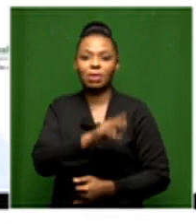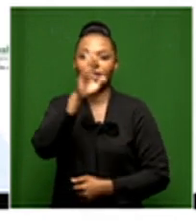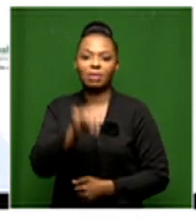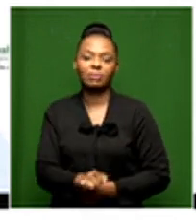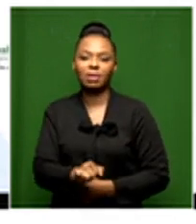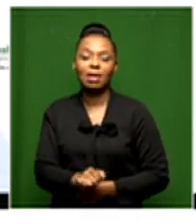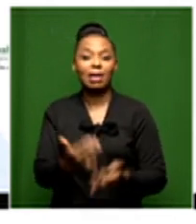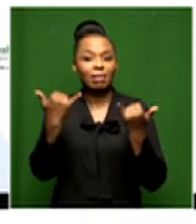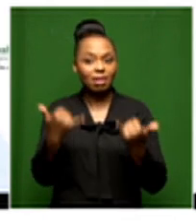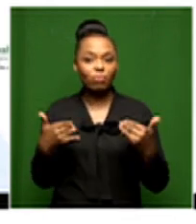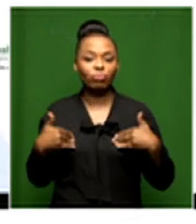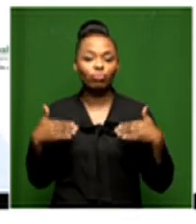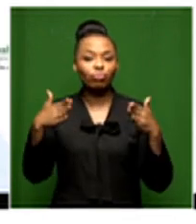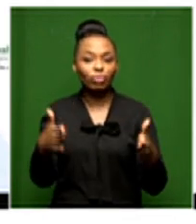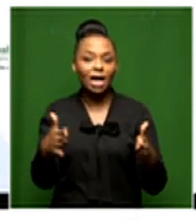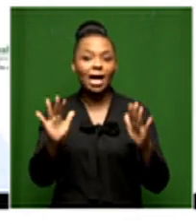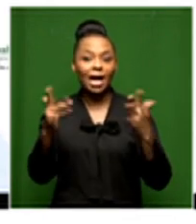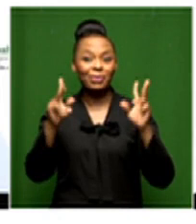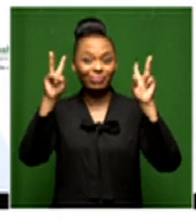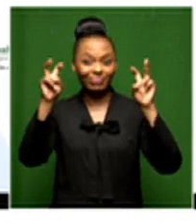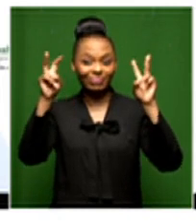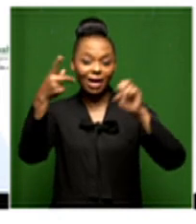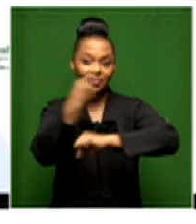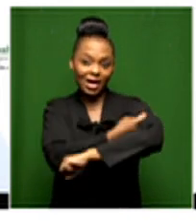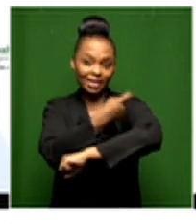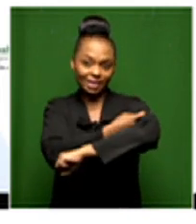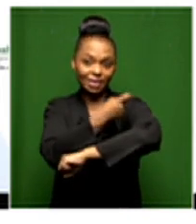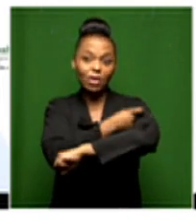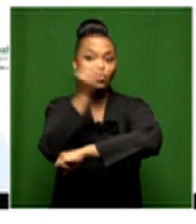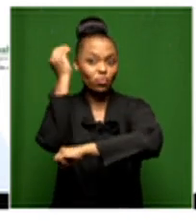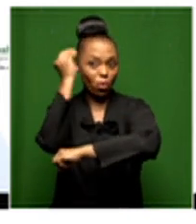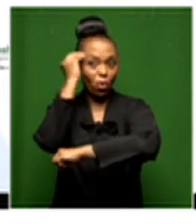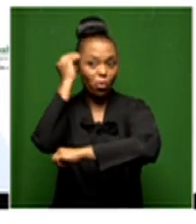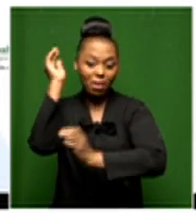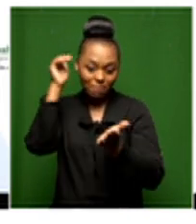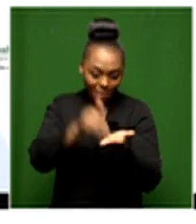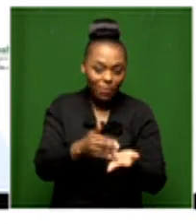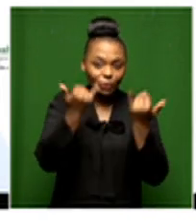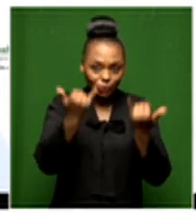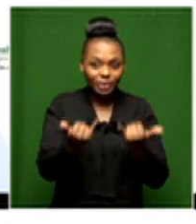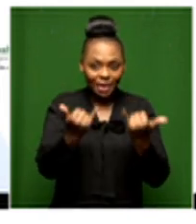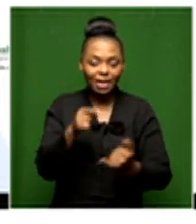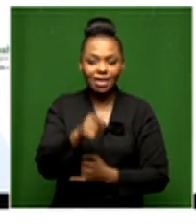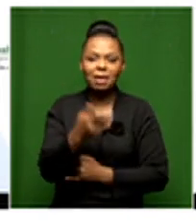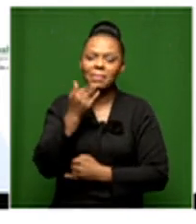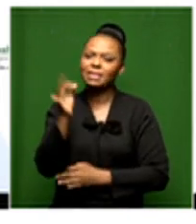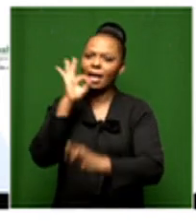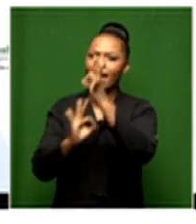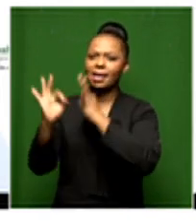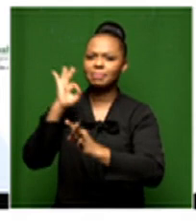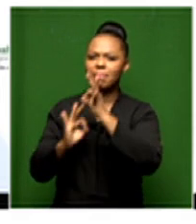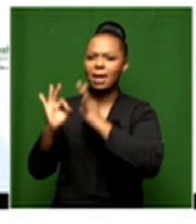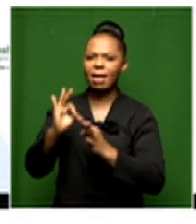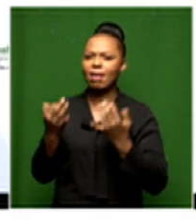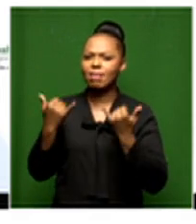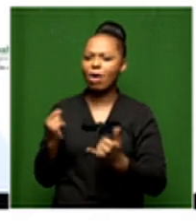let's begin with that vaccine that we know about, that is arriving today. So can you please explain to us the process that